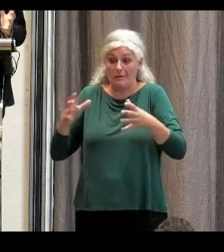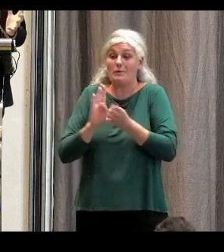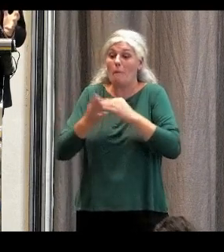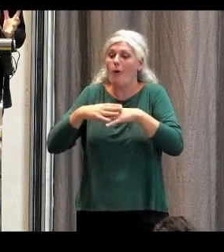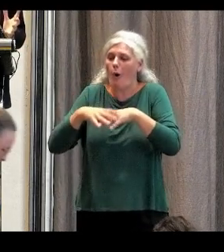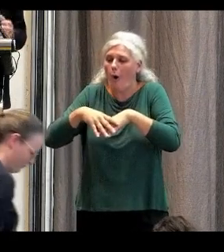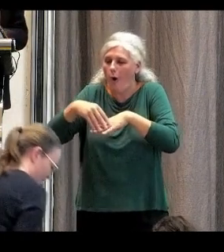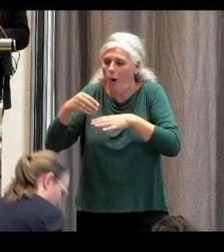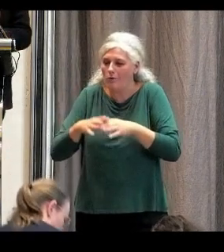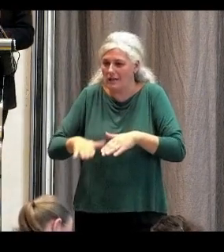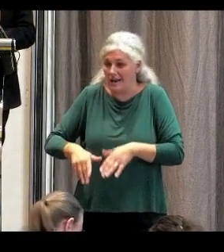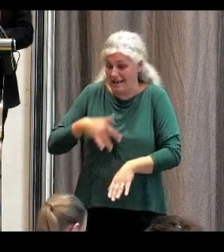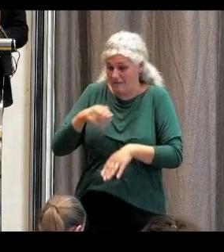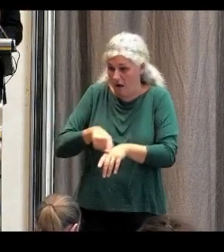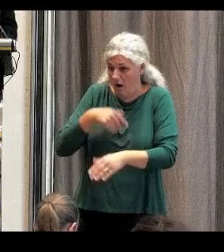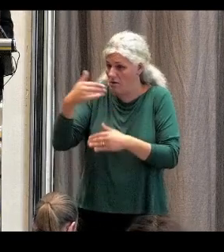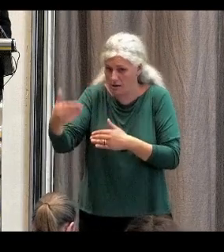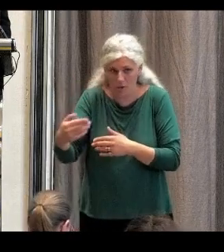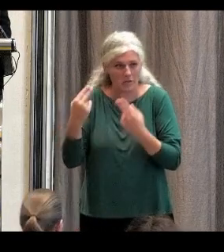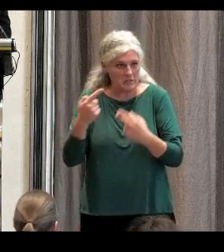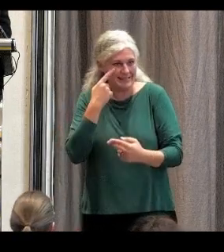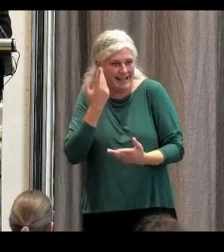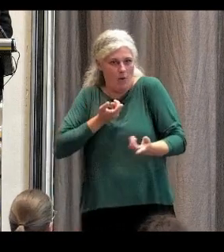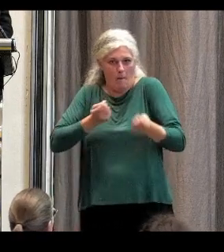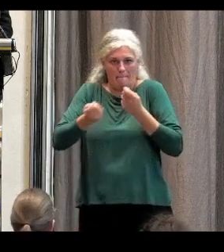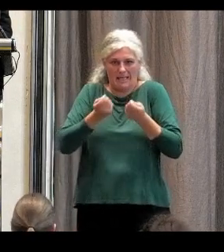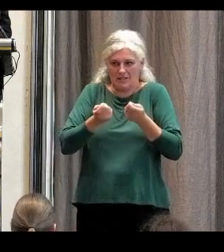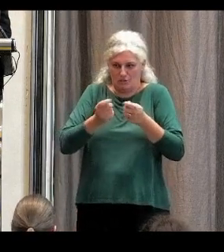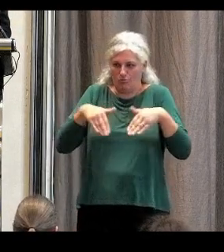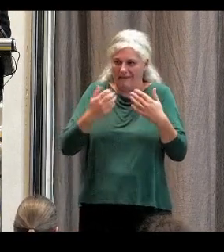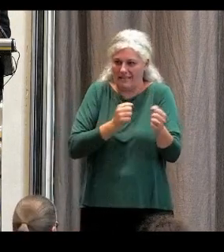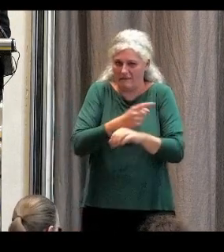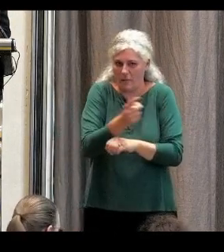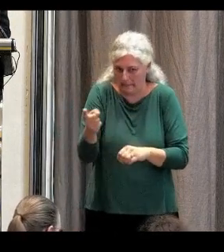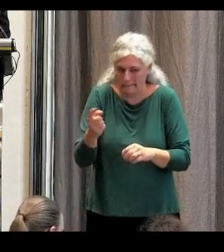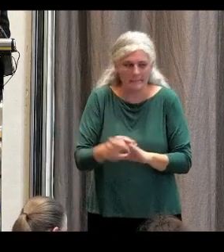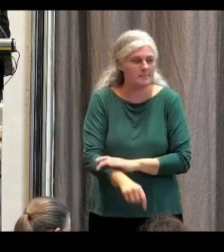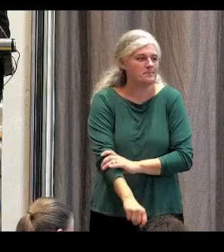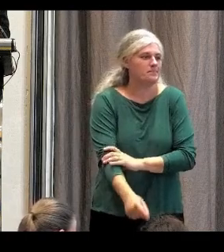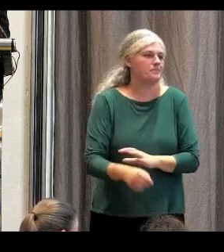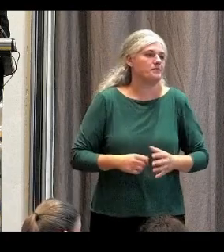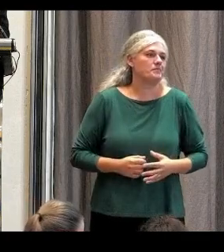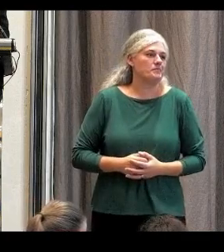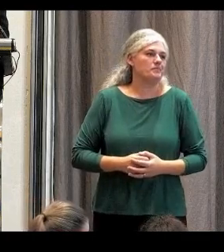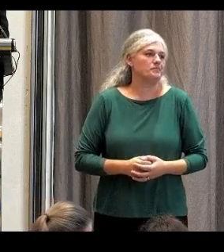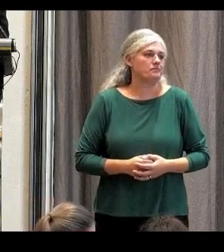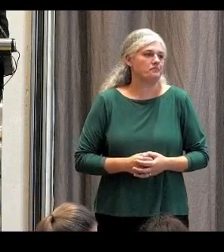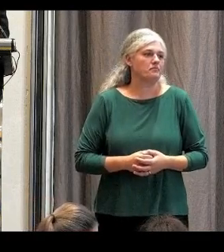older, and we need to be also thinking about how we provide the services that people need.